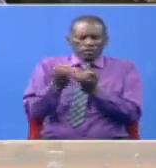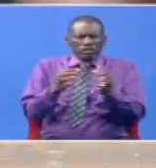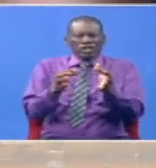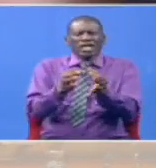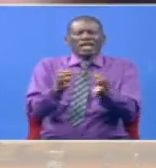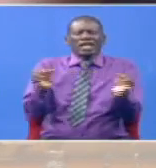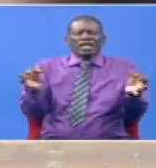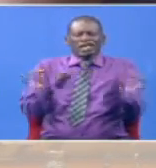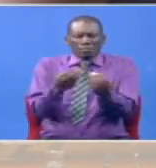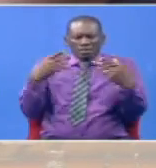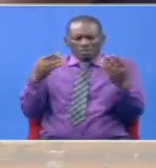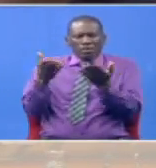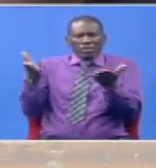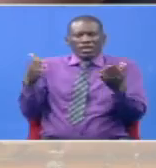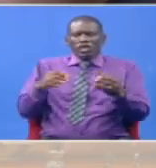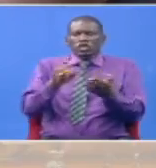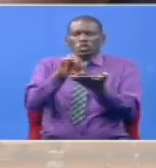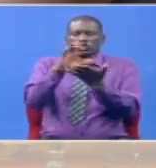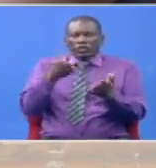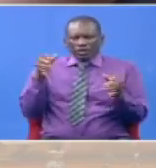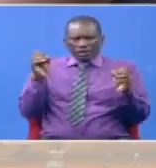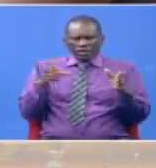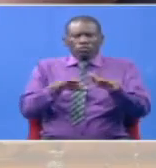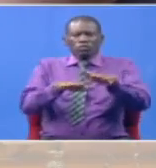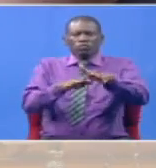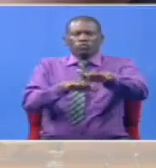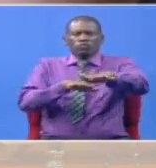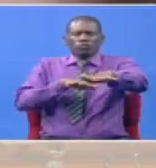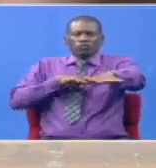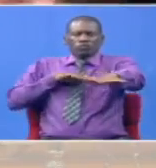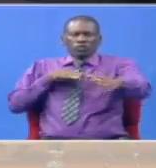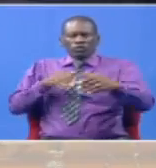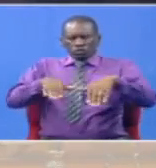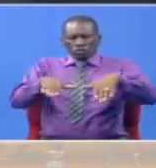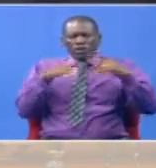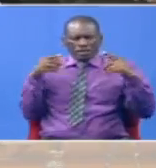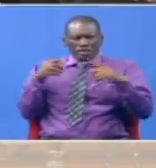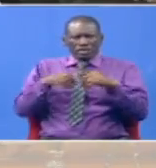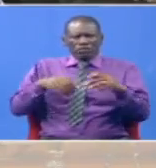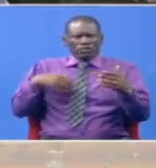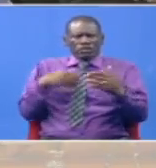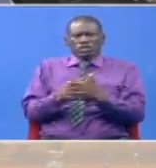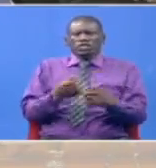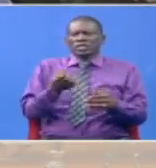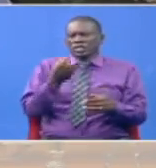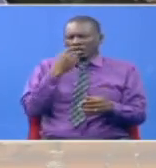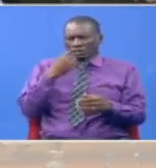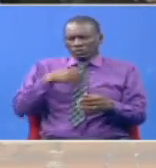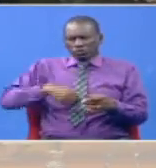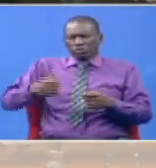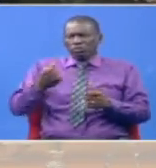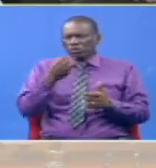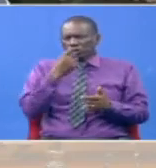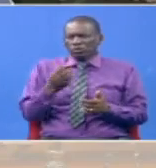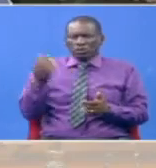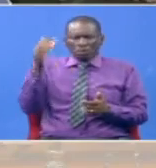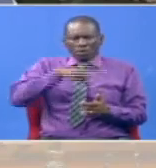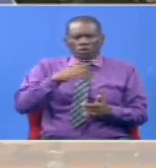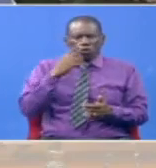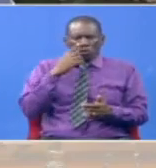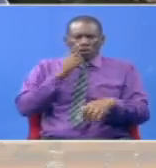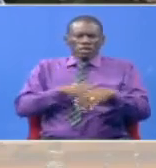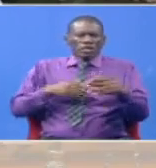kuna madaktari, tukapanga laini mpaka tukaenda chemist, tukanunua dawa, tukarudi nyumbani.